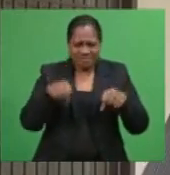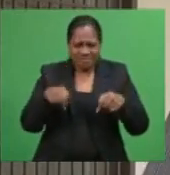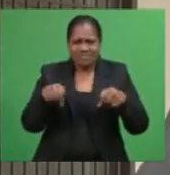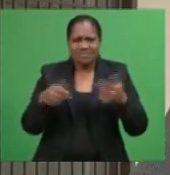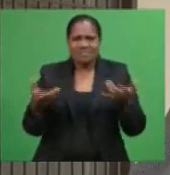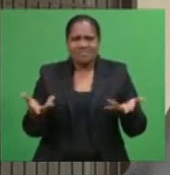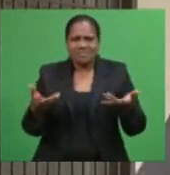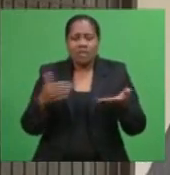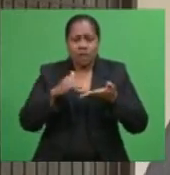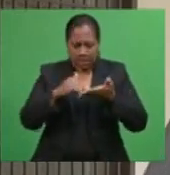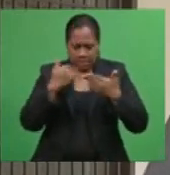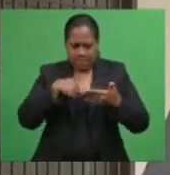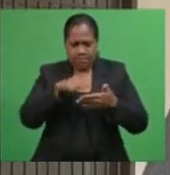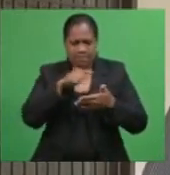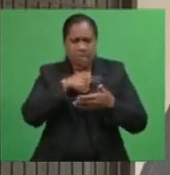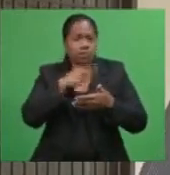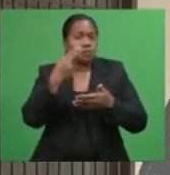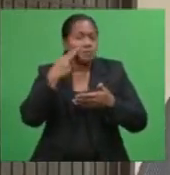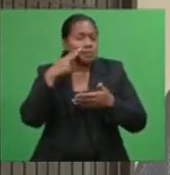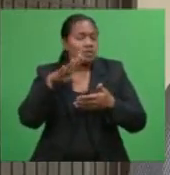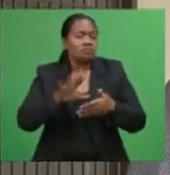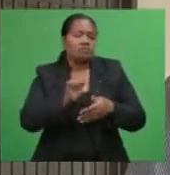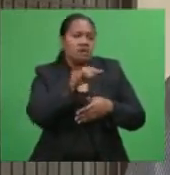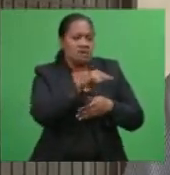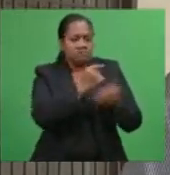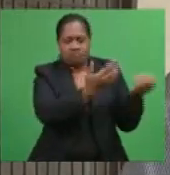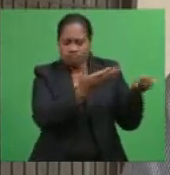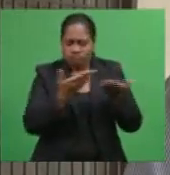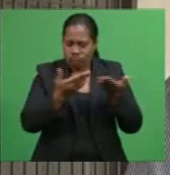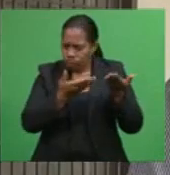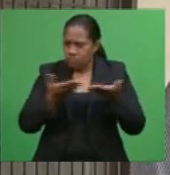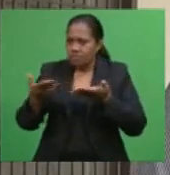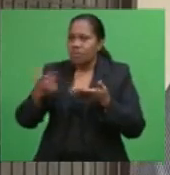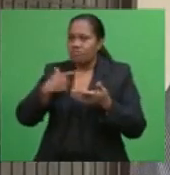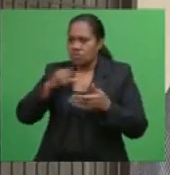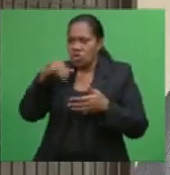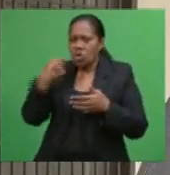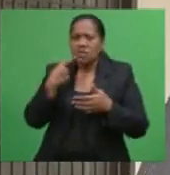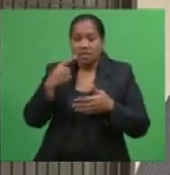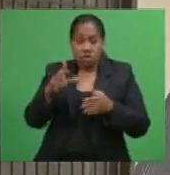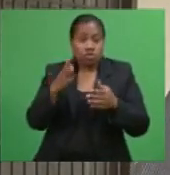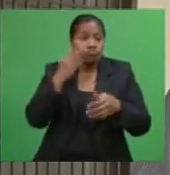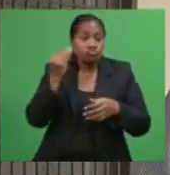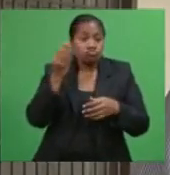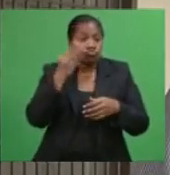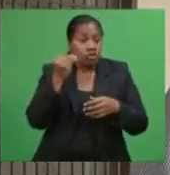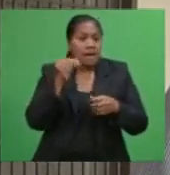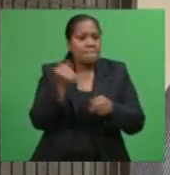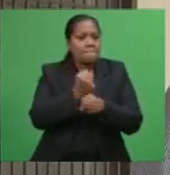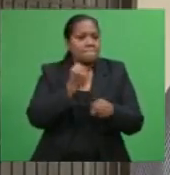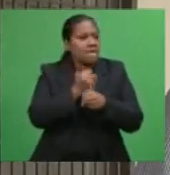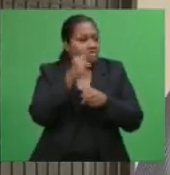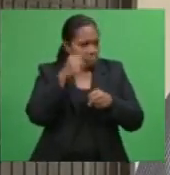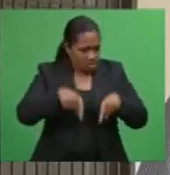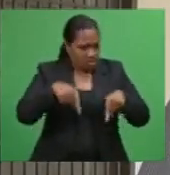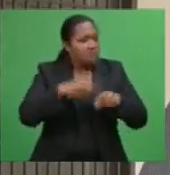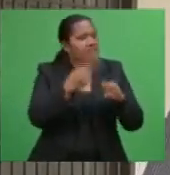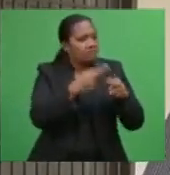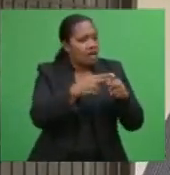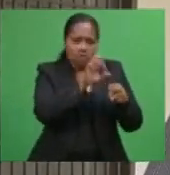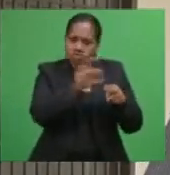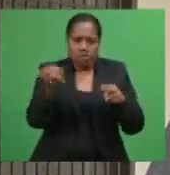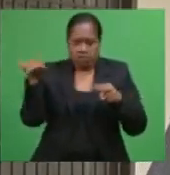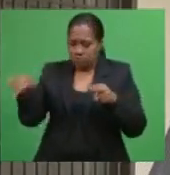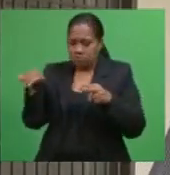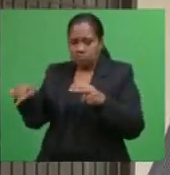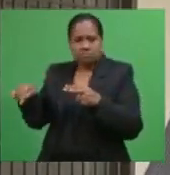and help us with the purity, because we always say the sugar is made here in the field, not in the factory. So we need the best quality cane to come to